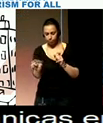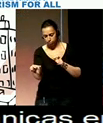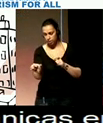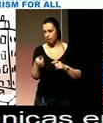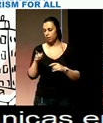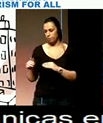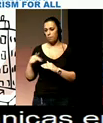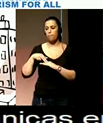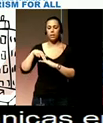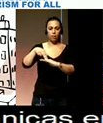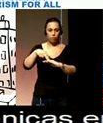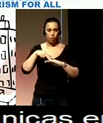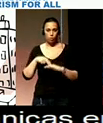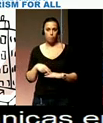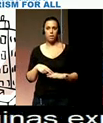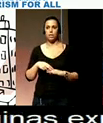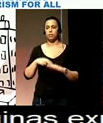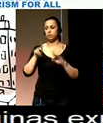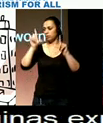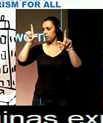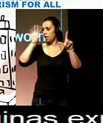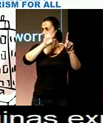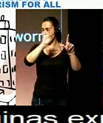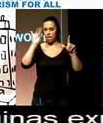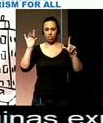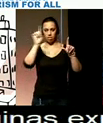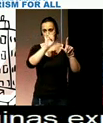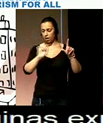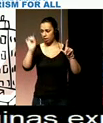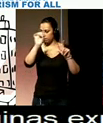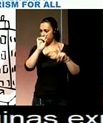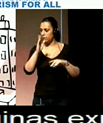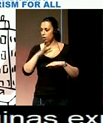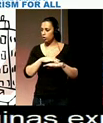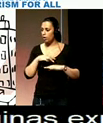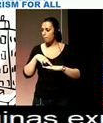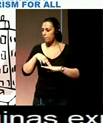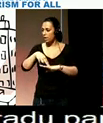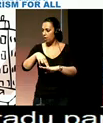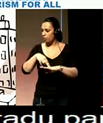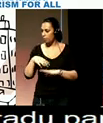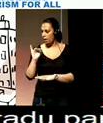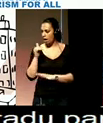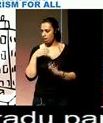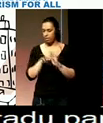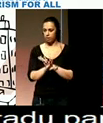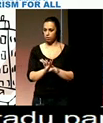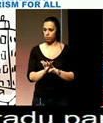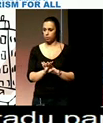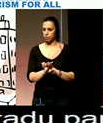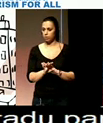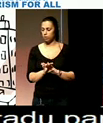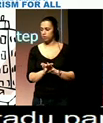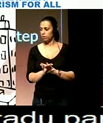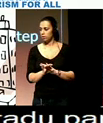edge. On every platform there is level access to the train, and stop announcements are in Greek and English for